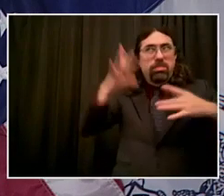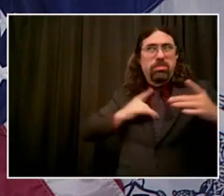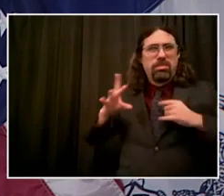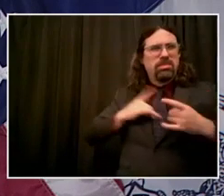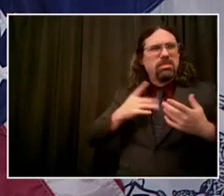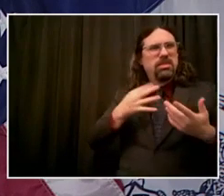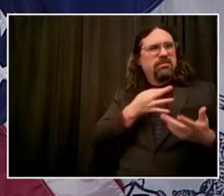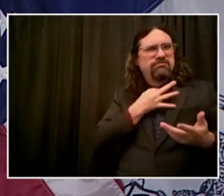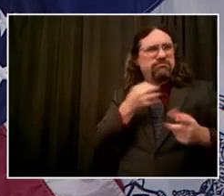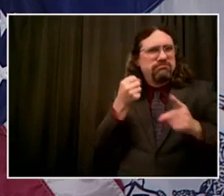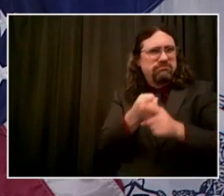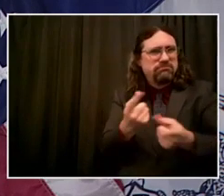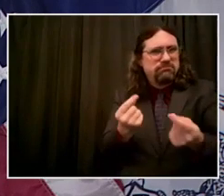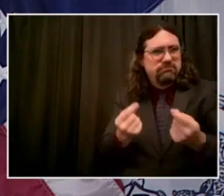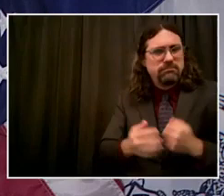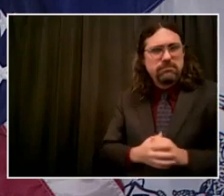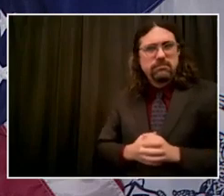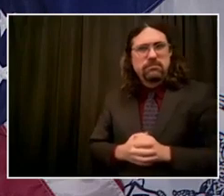this crisis.